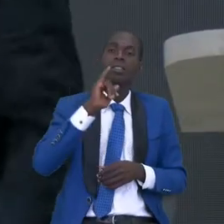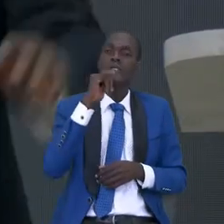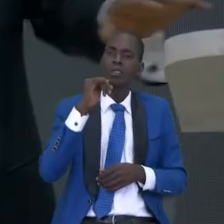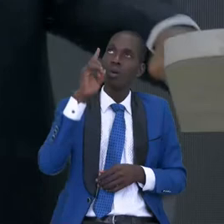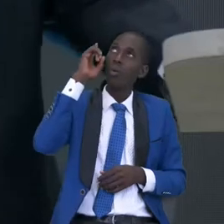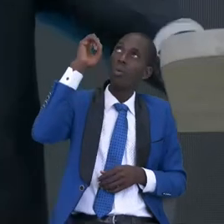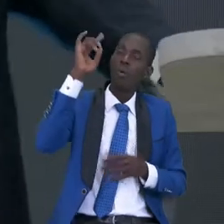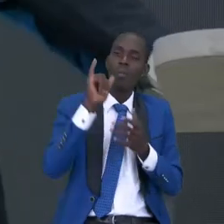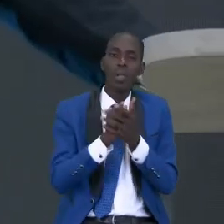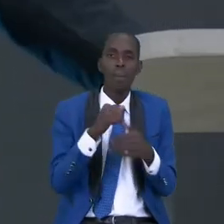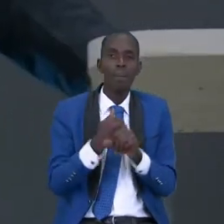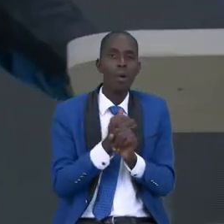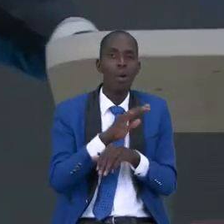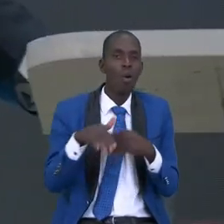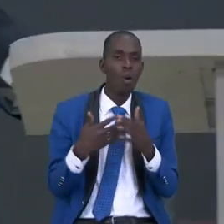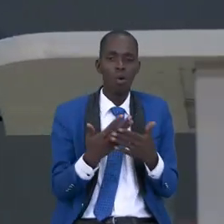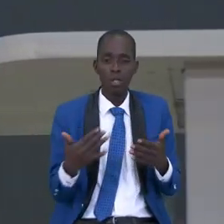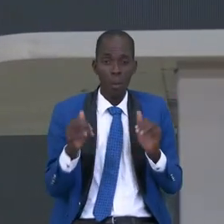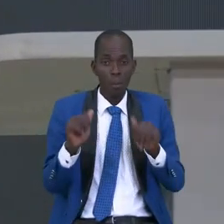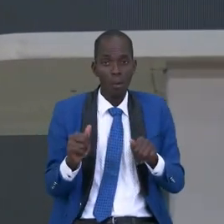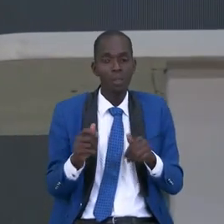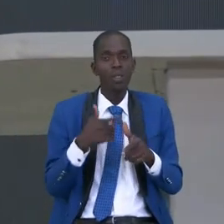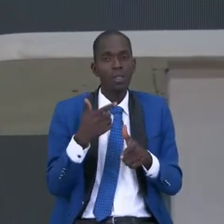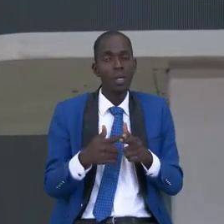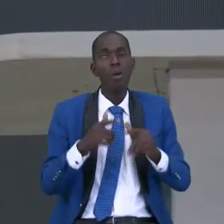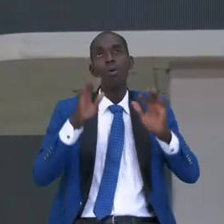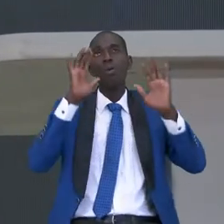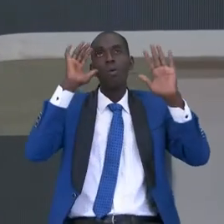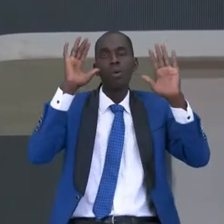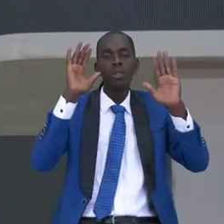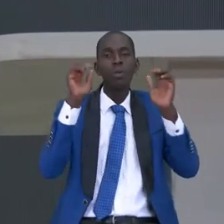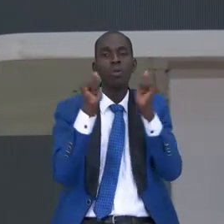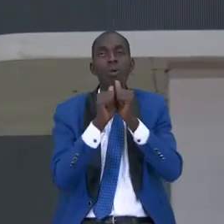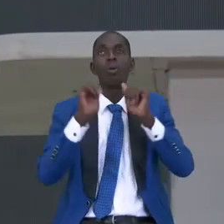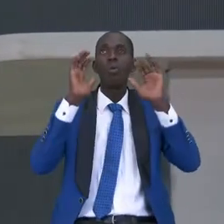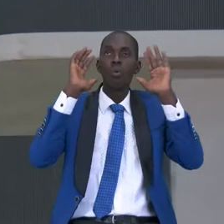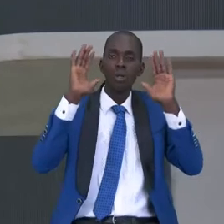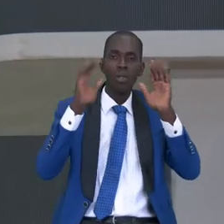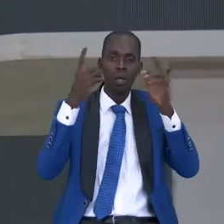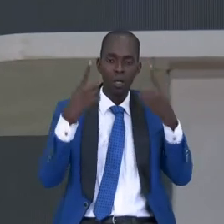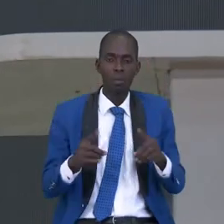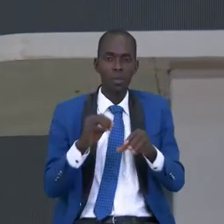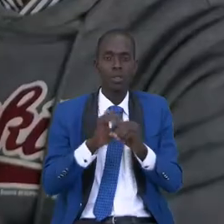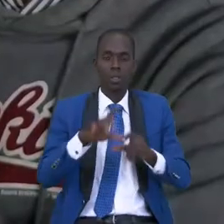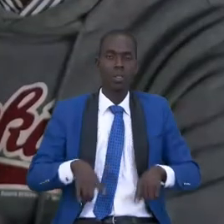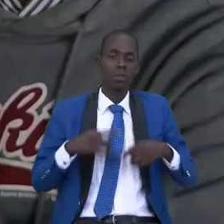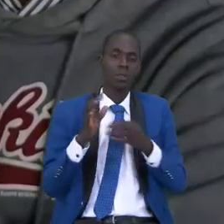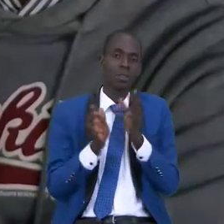things possible, wonder of wonders in your life, you will not be up and